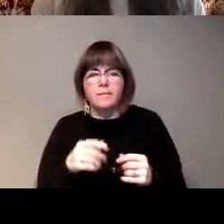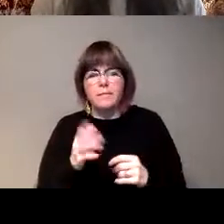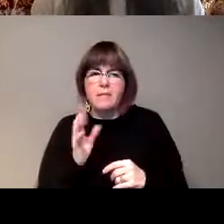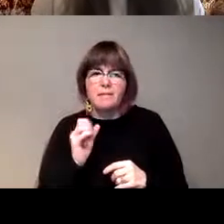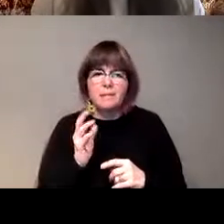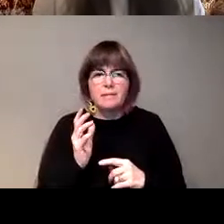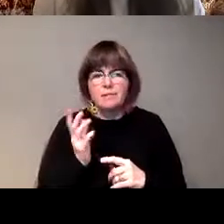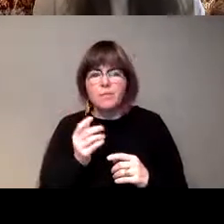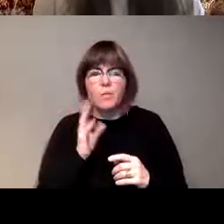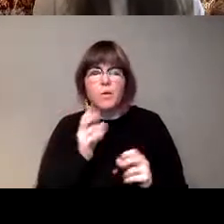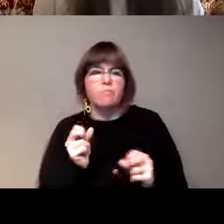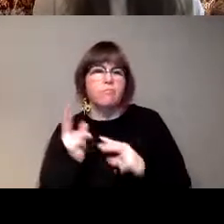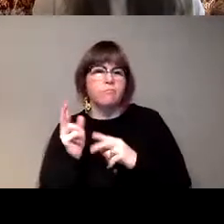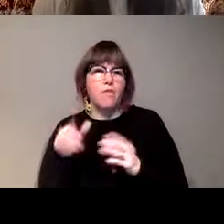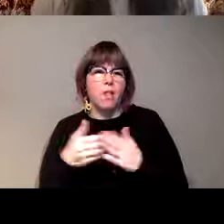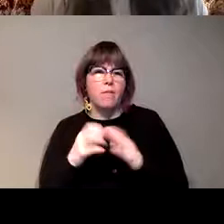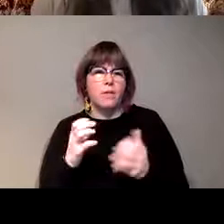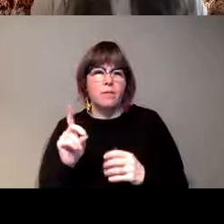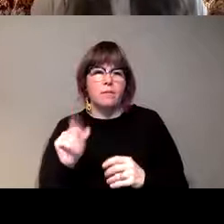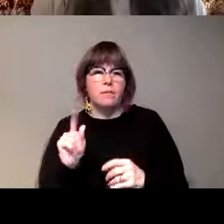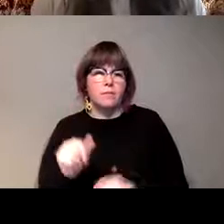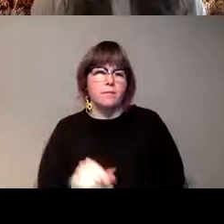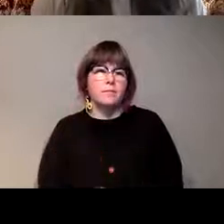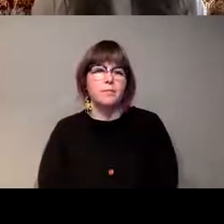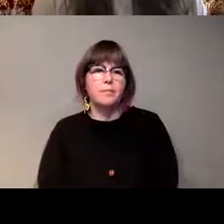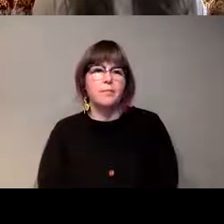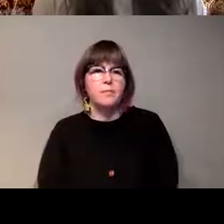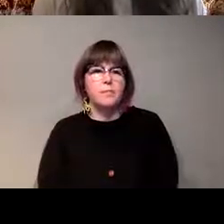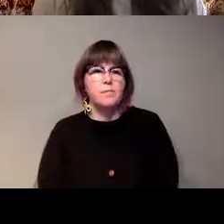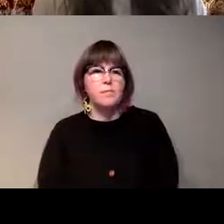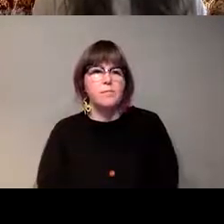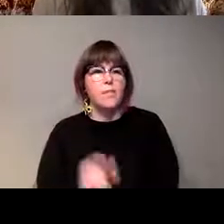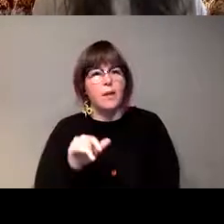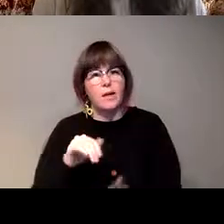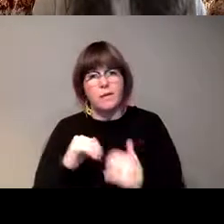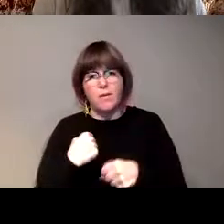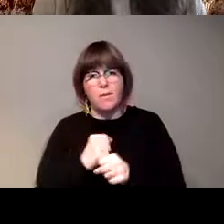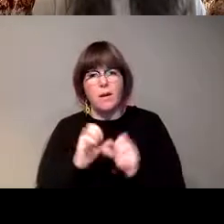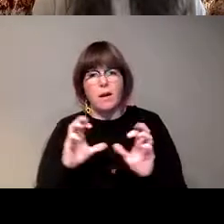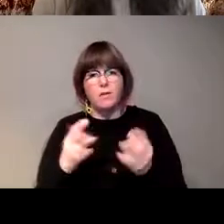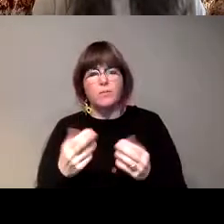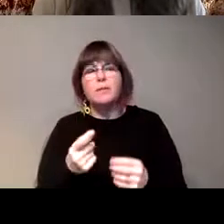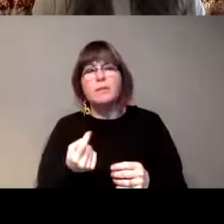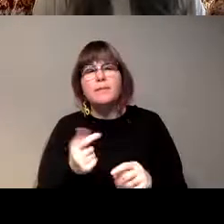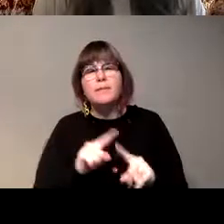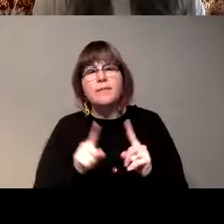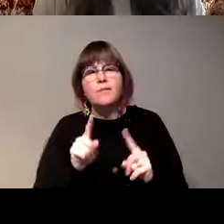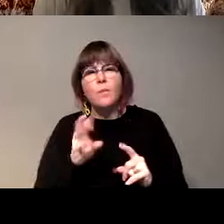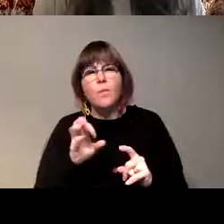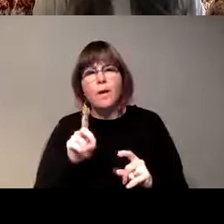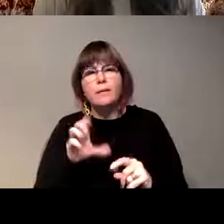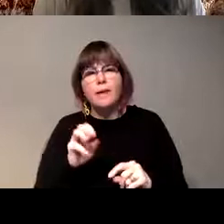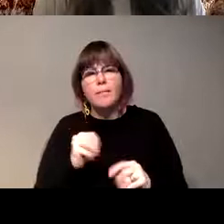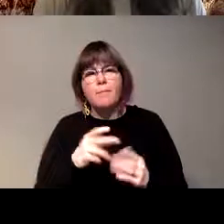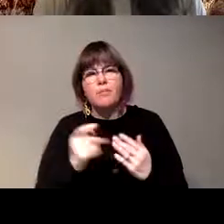And it will export all of your class data. So this is how you create a classroom. It's slightly different for the Wildcam projects. For